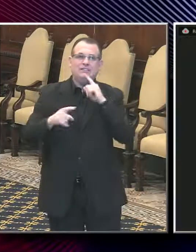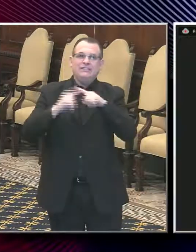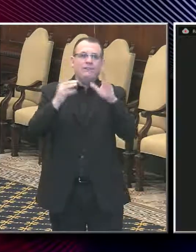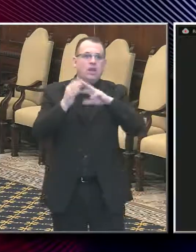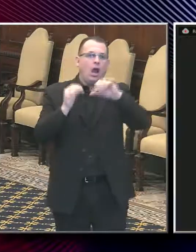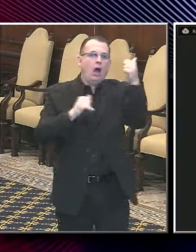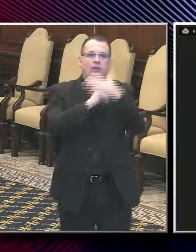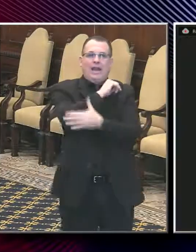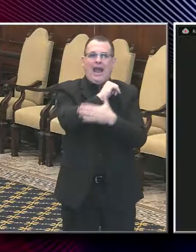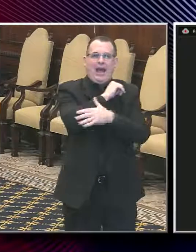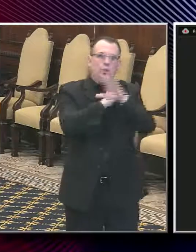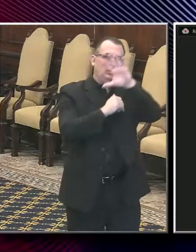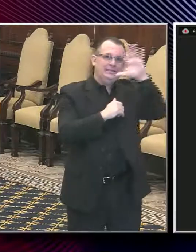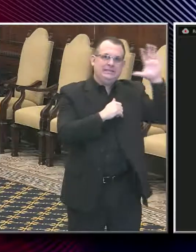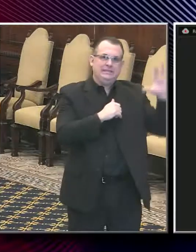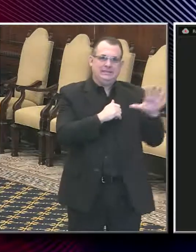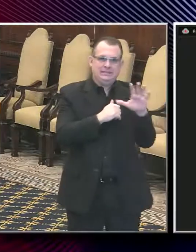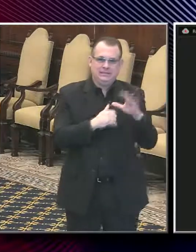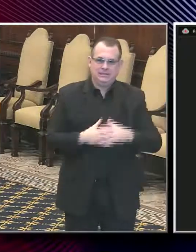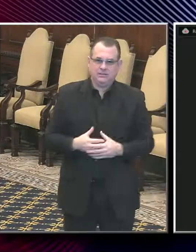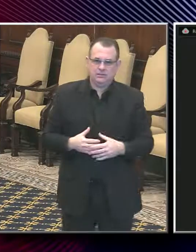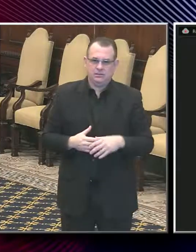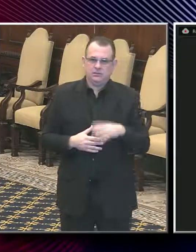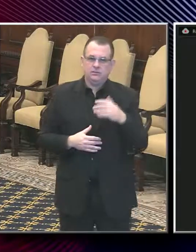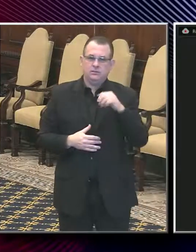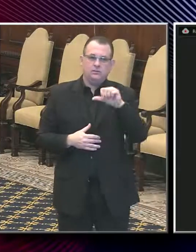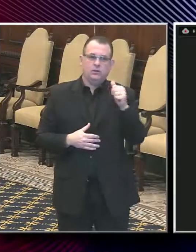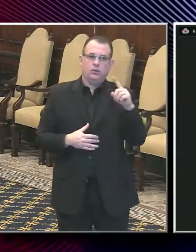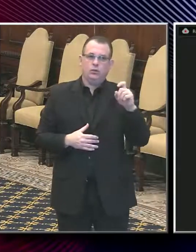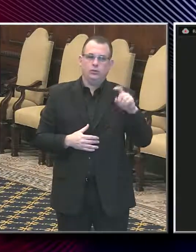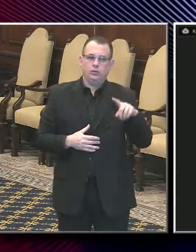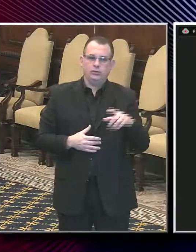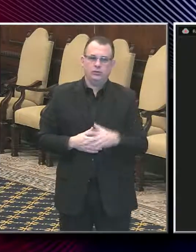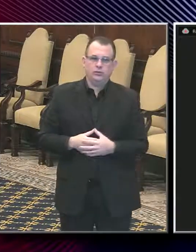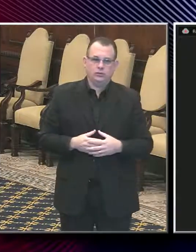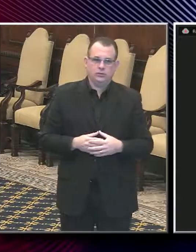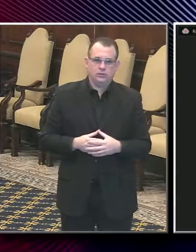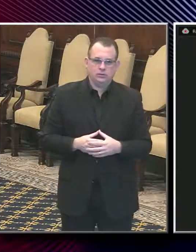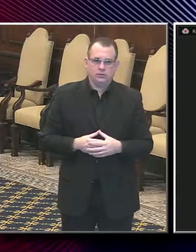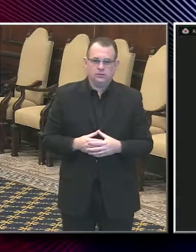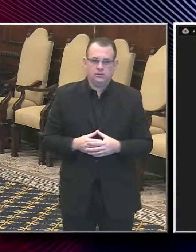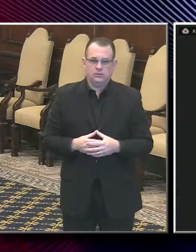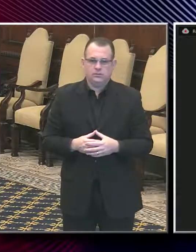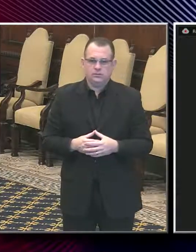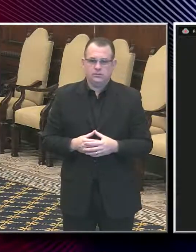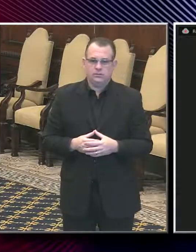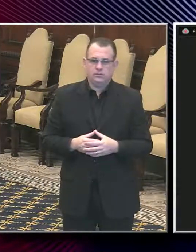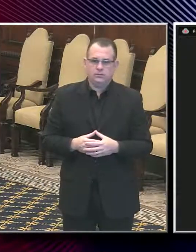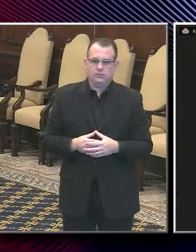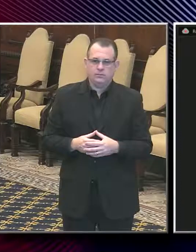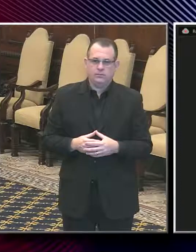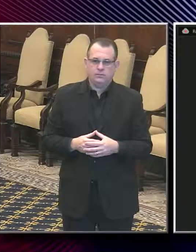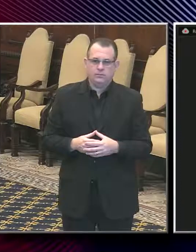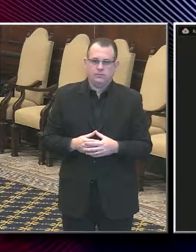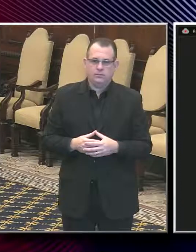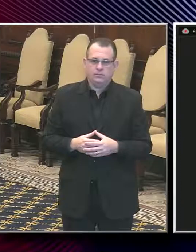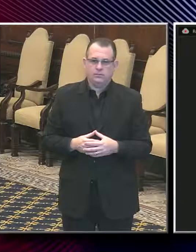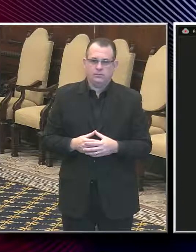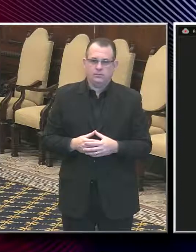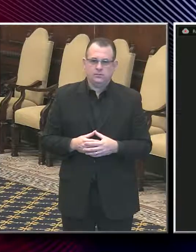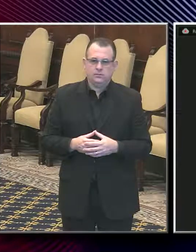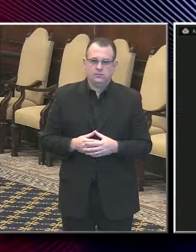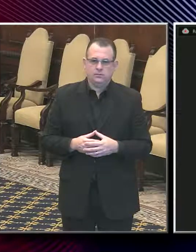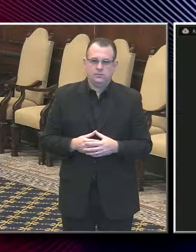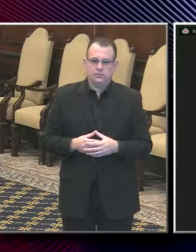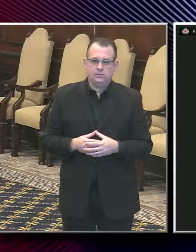just about another story that we're working on in reference to an incident that happened at a DeBruno Brothers. Mayor Kinney, we're hoping to get your reaction on this.